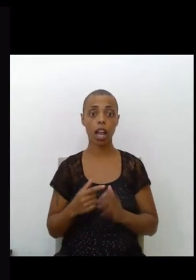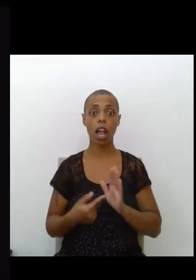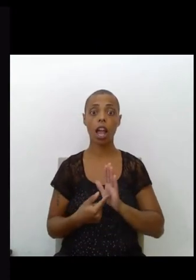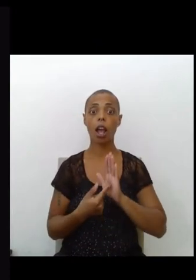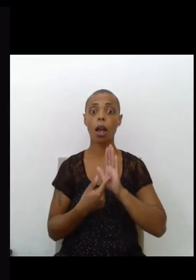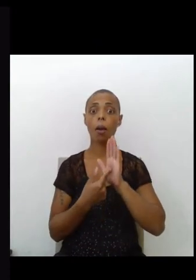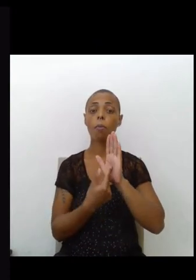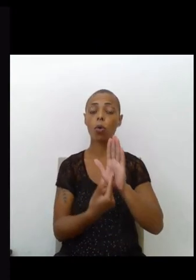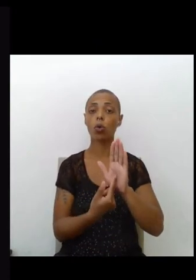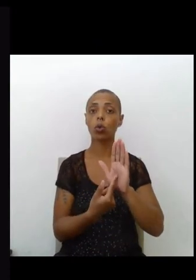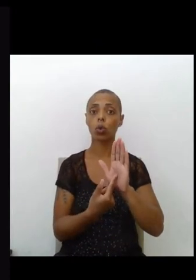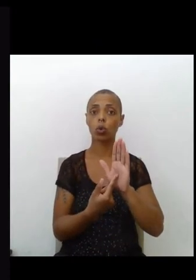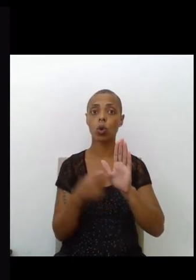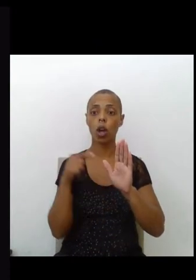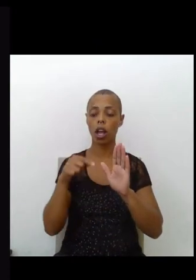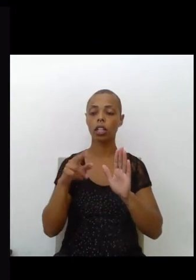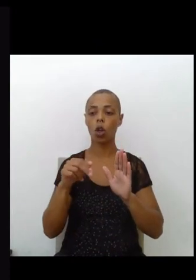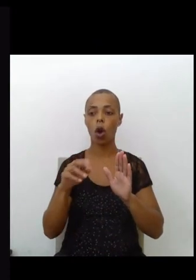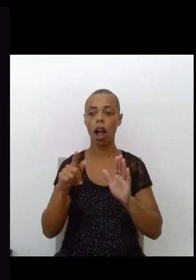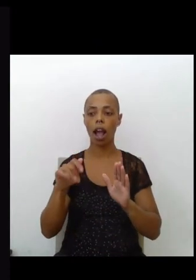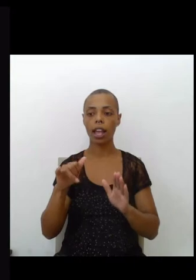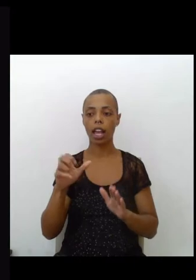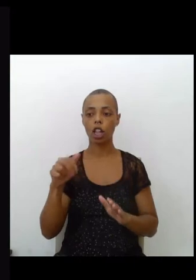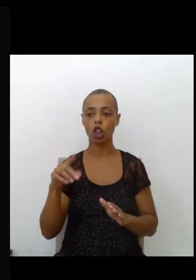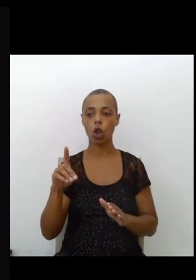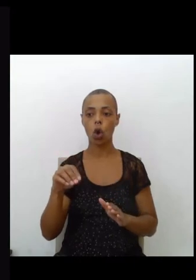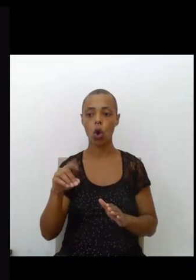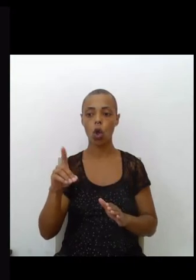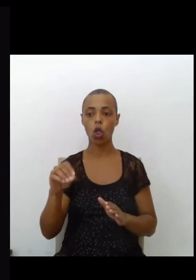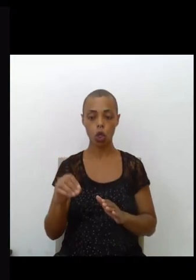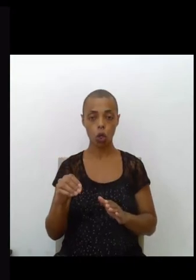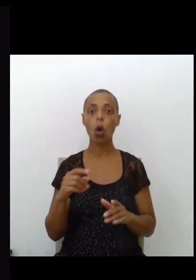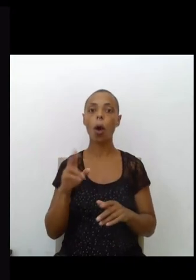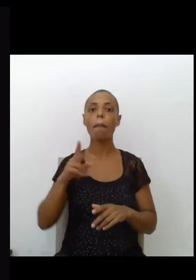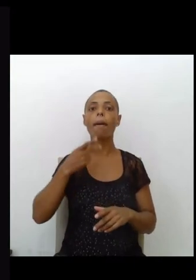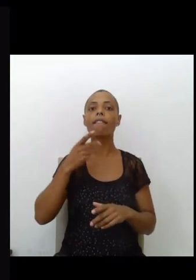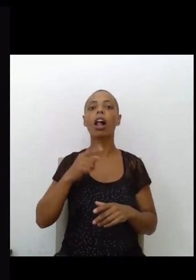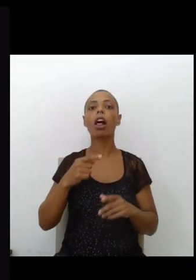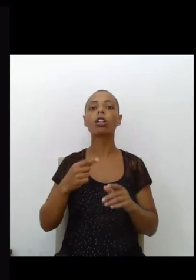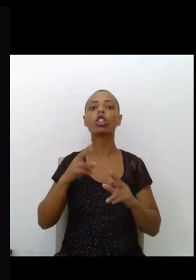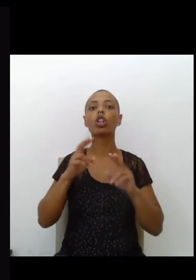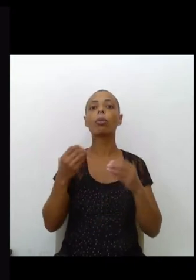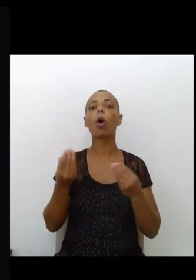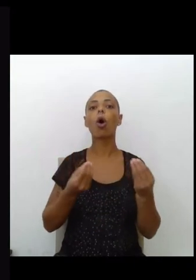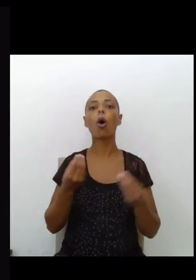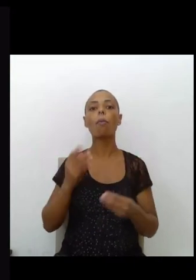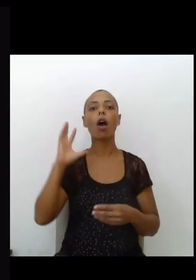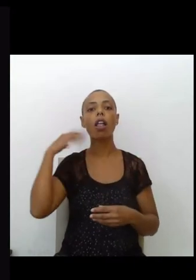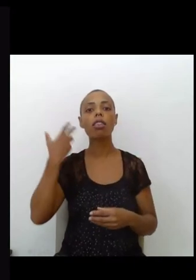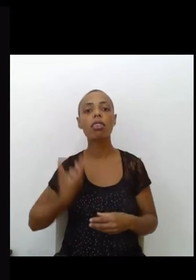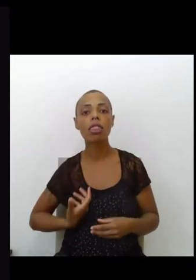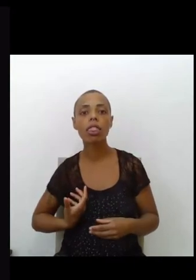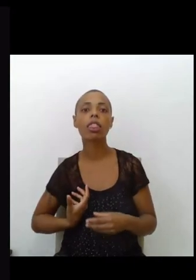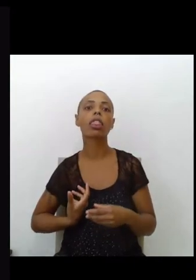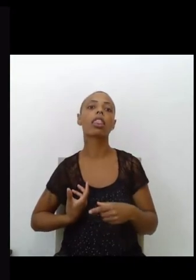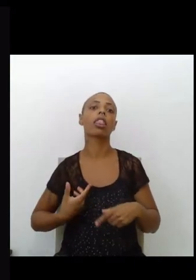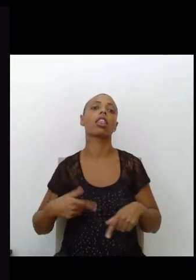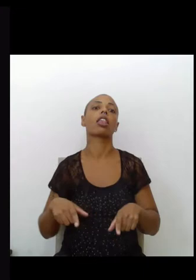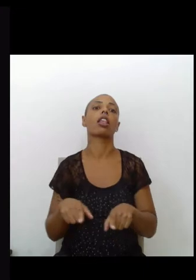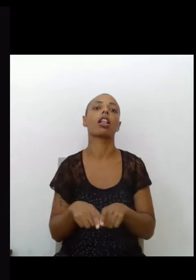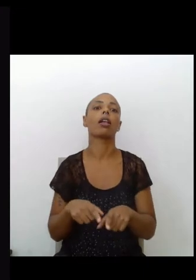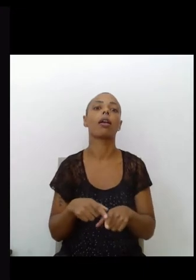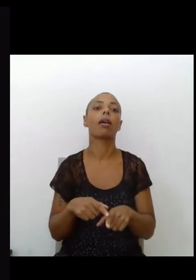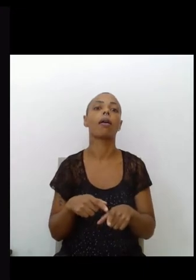bending and blending of olonga indot and so in the next sections